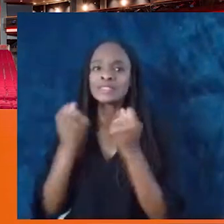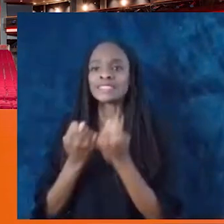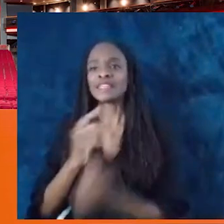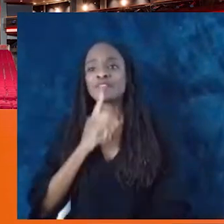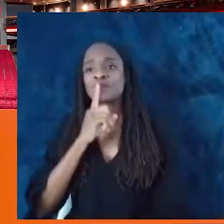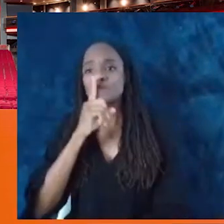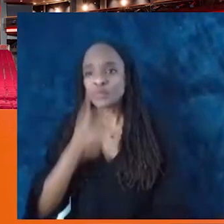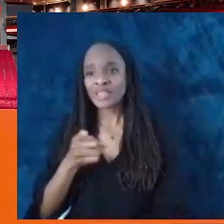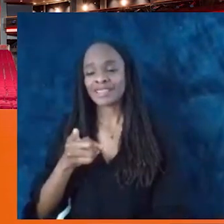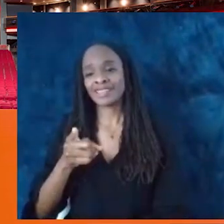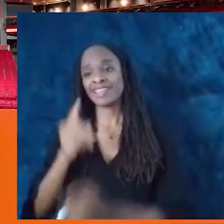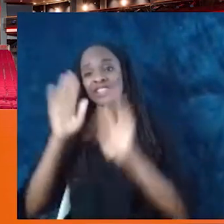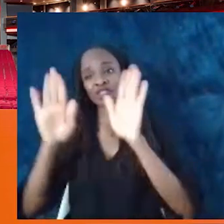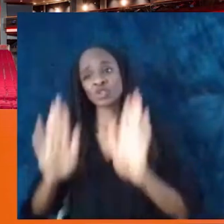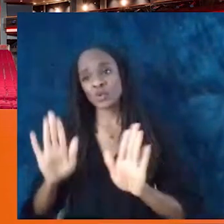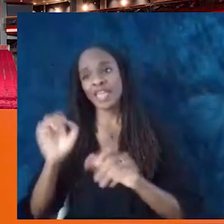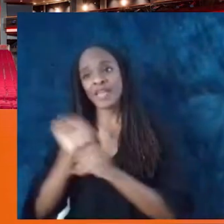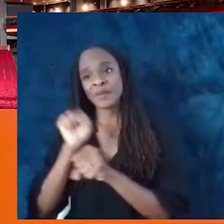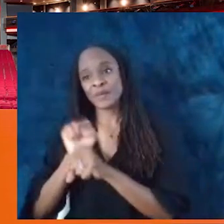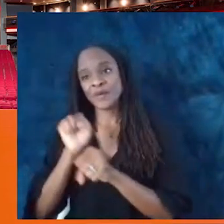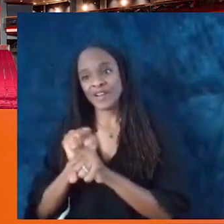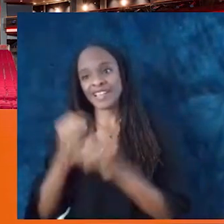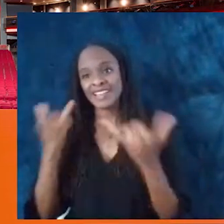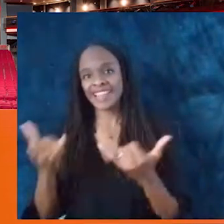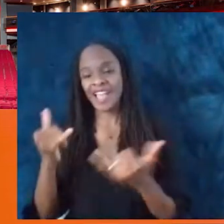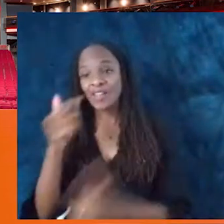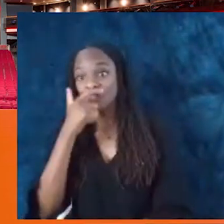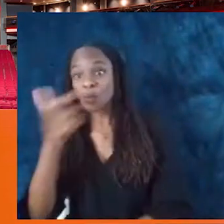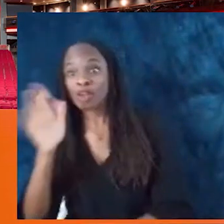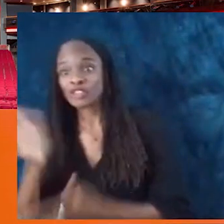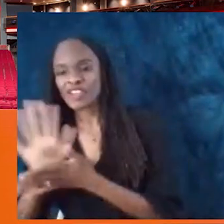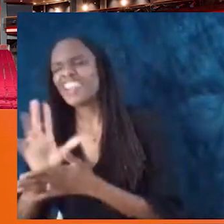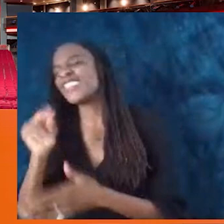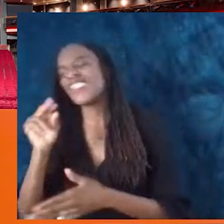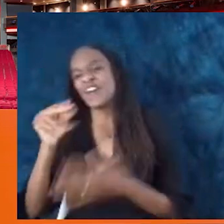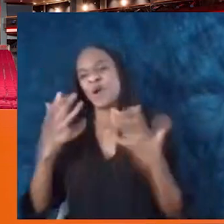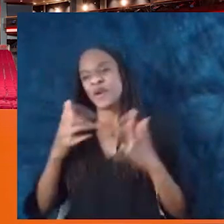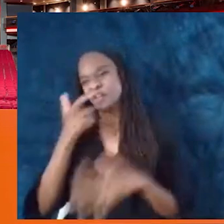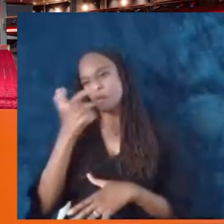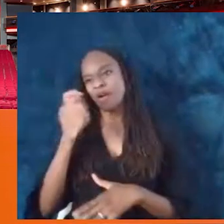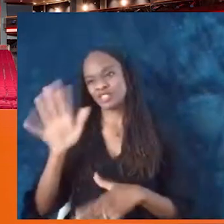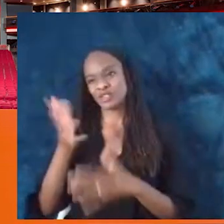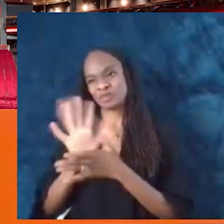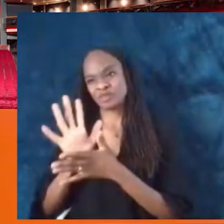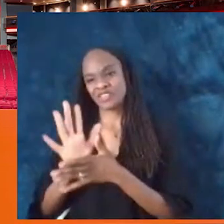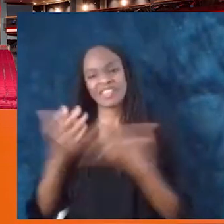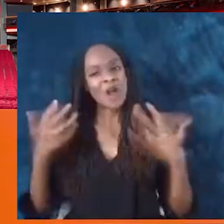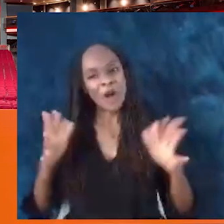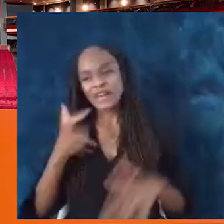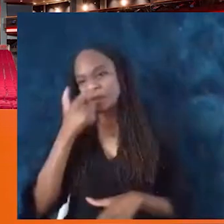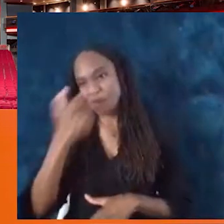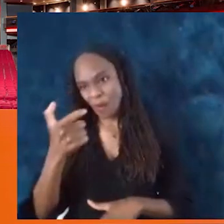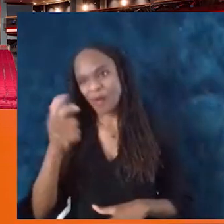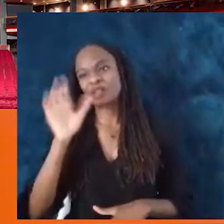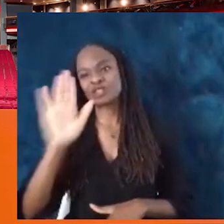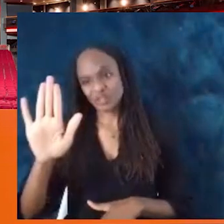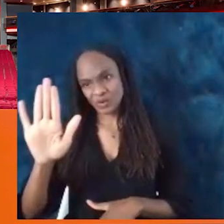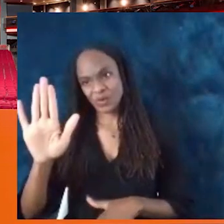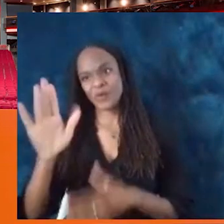did such great work. And now let's see. No, we already saw your movie. I'm kidding. We already saw it.